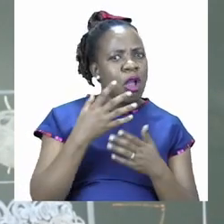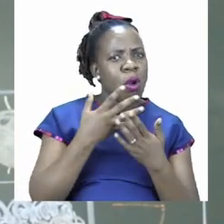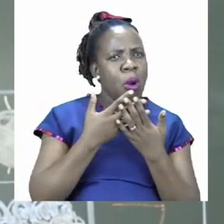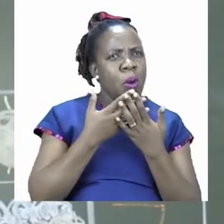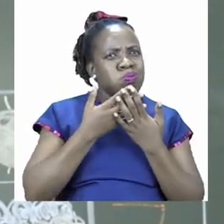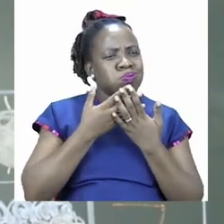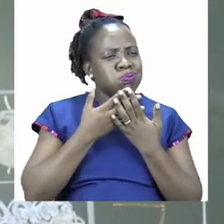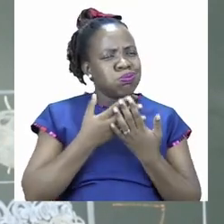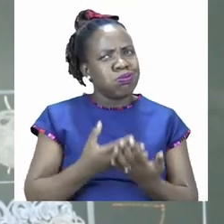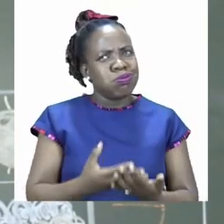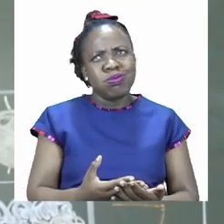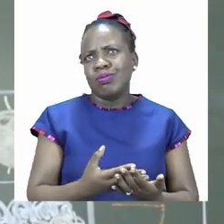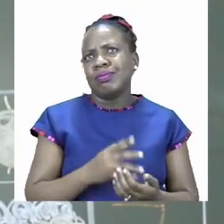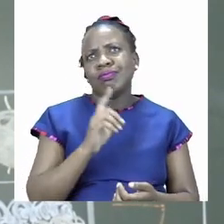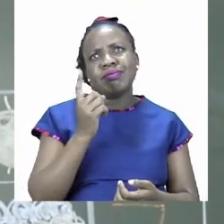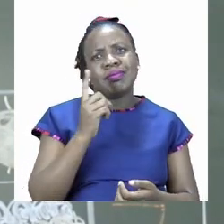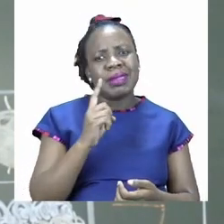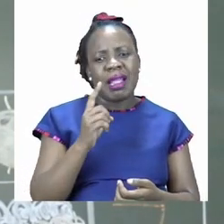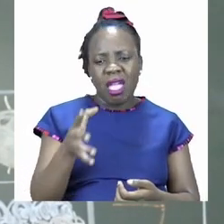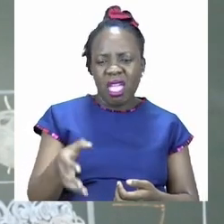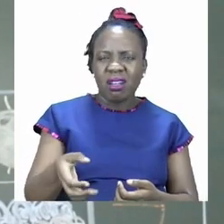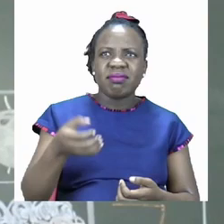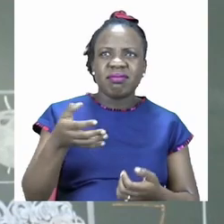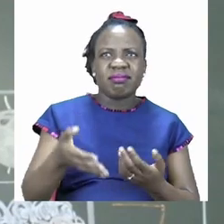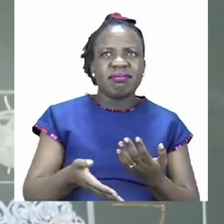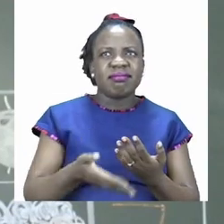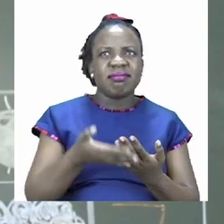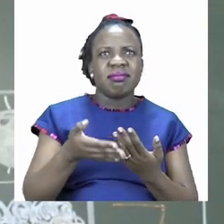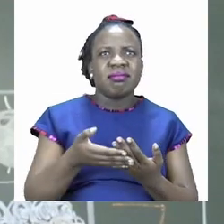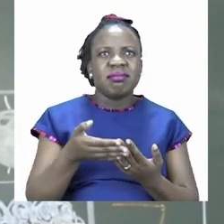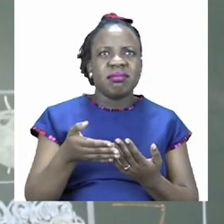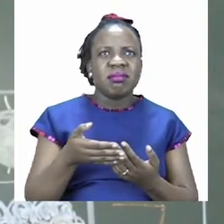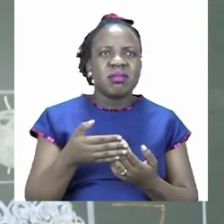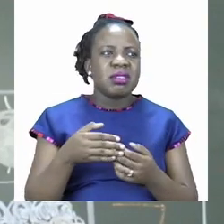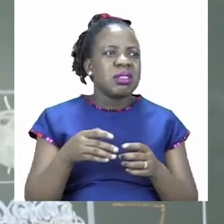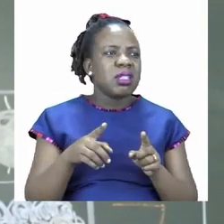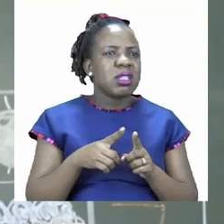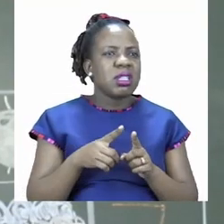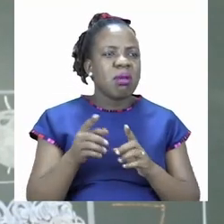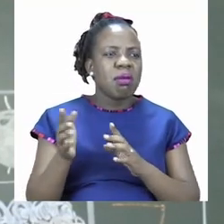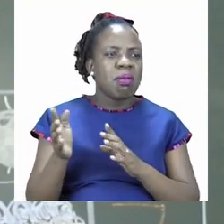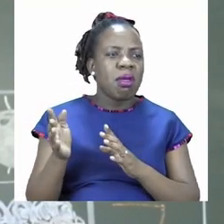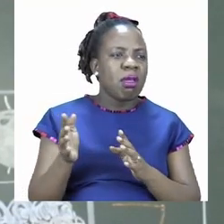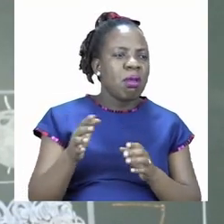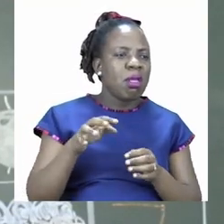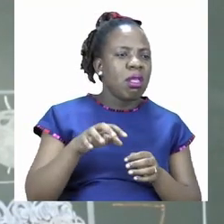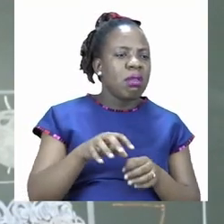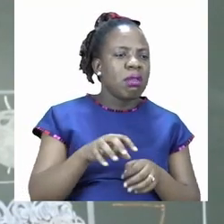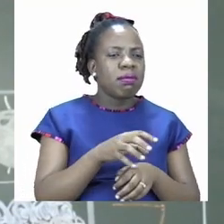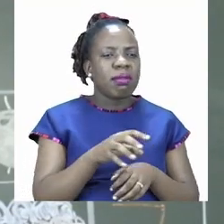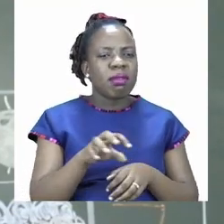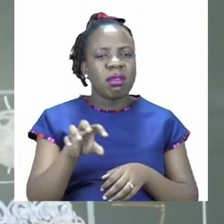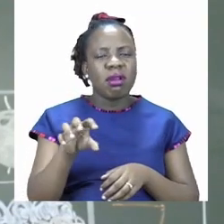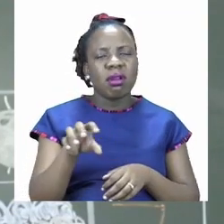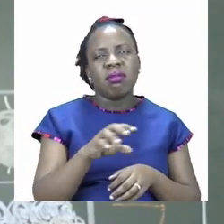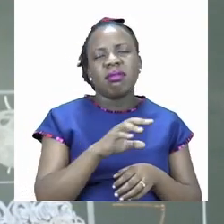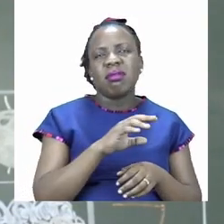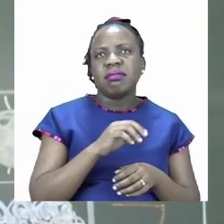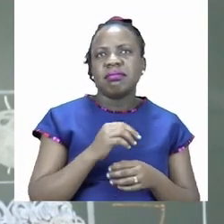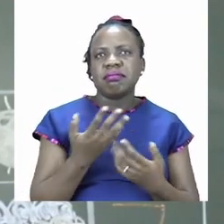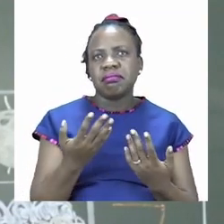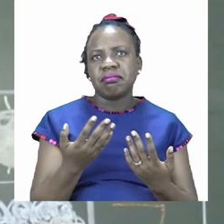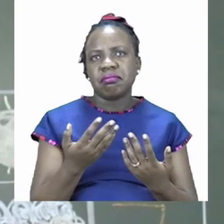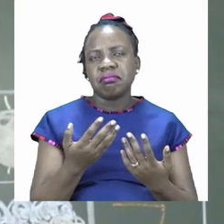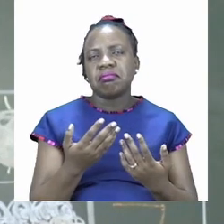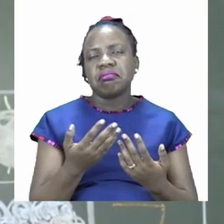not hard to pick up and they also just move about very easily. So we can